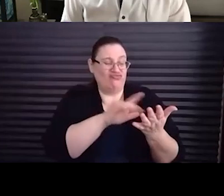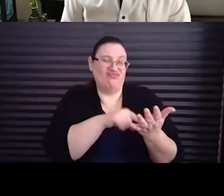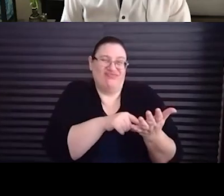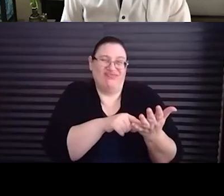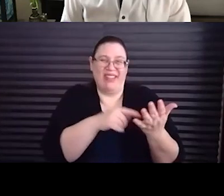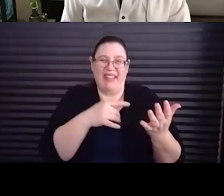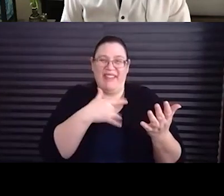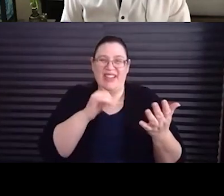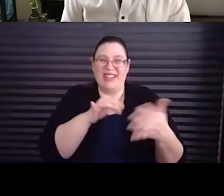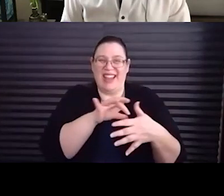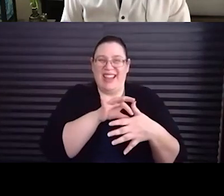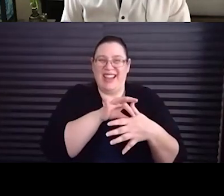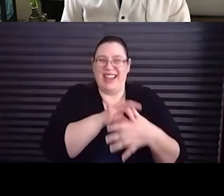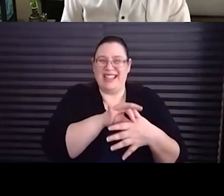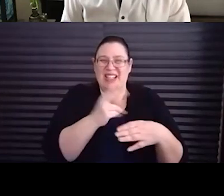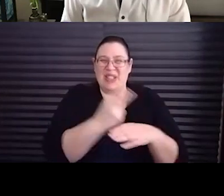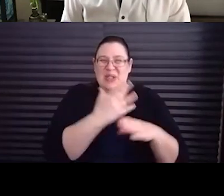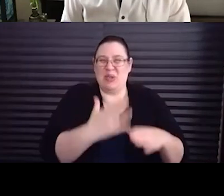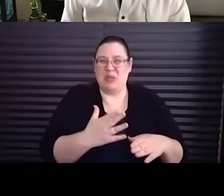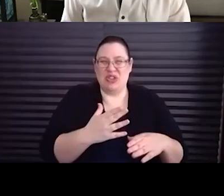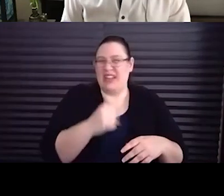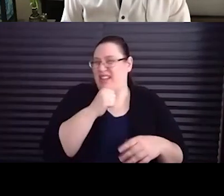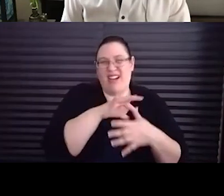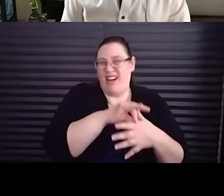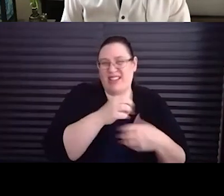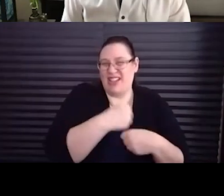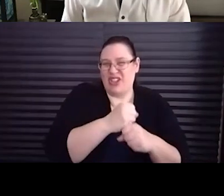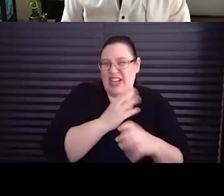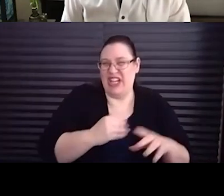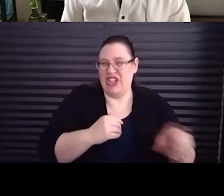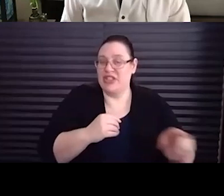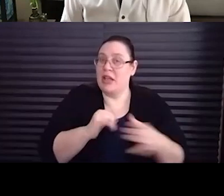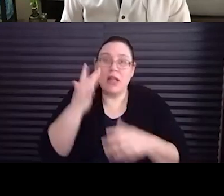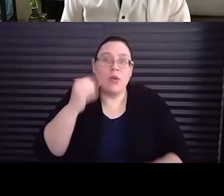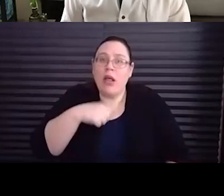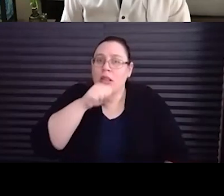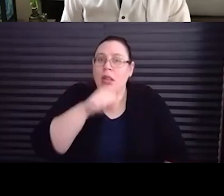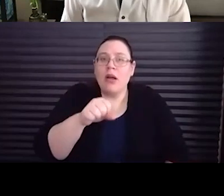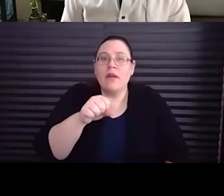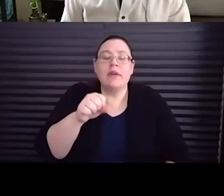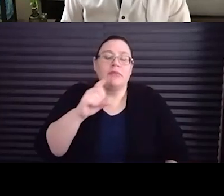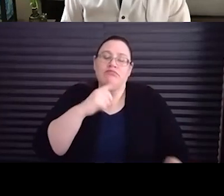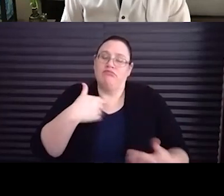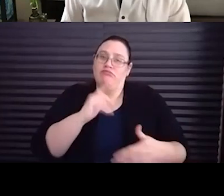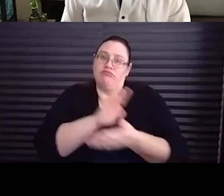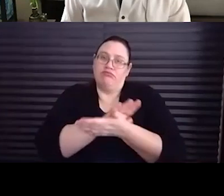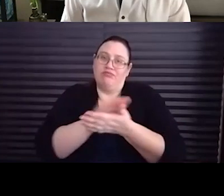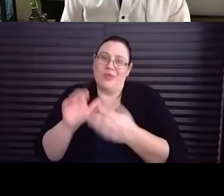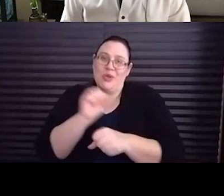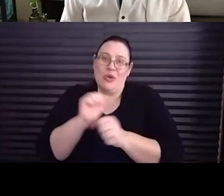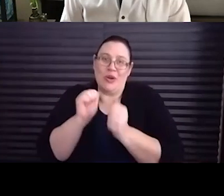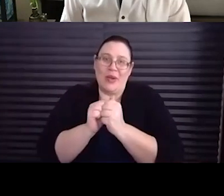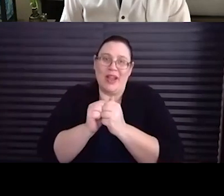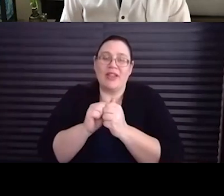content consumers rather than content creators. And that's one thing I love about, you know, I had the pleasure of working with